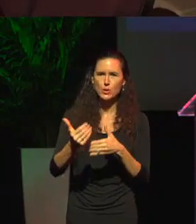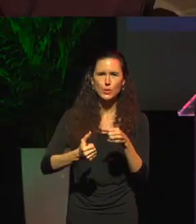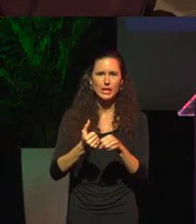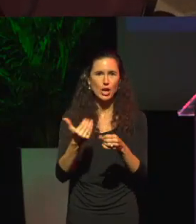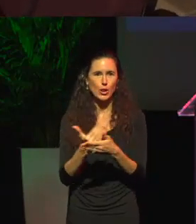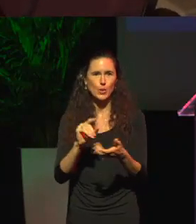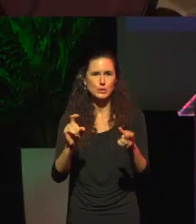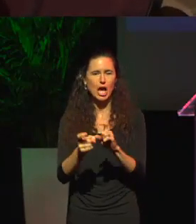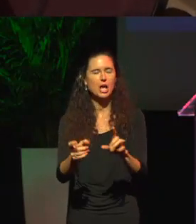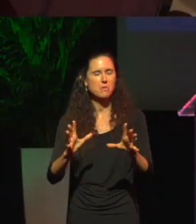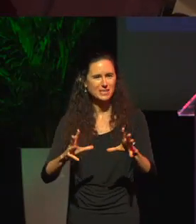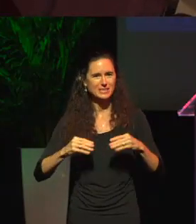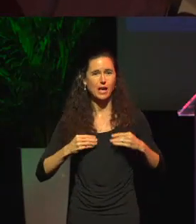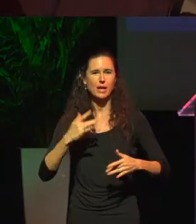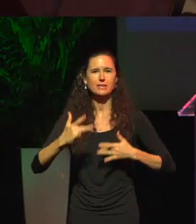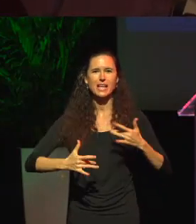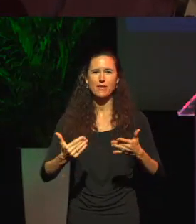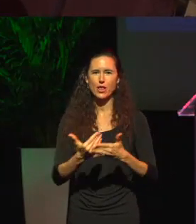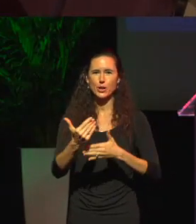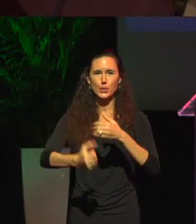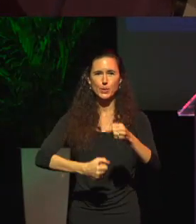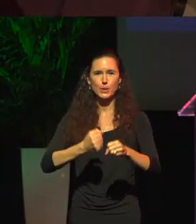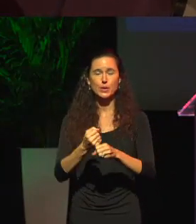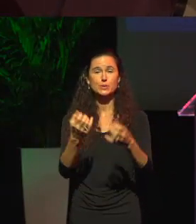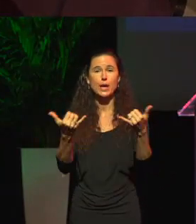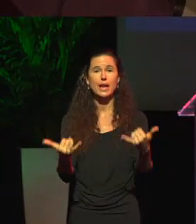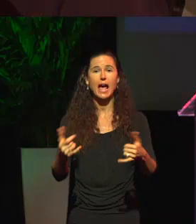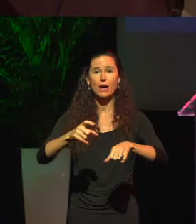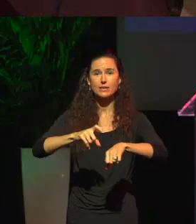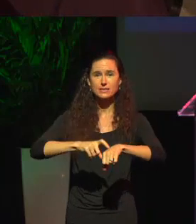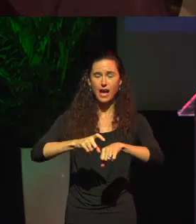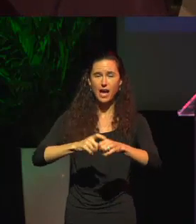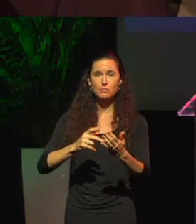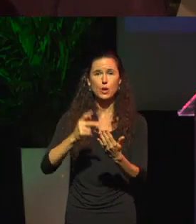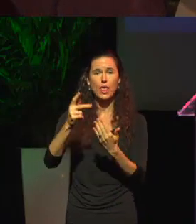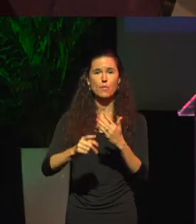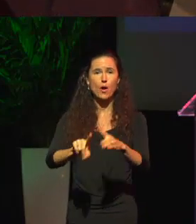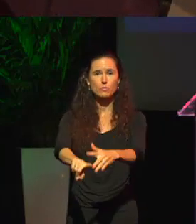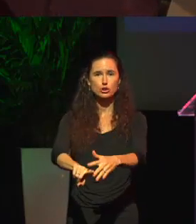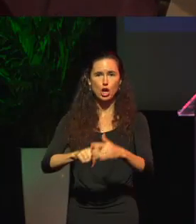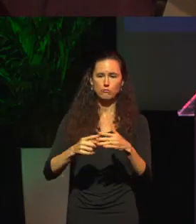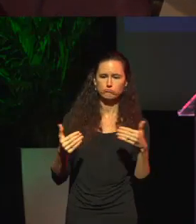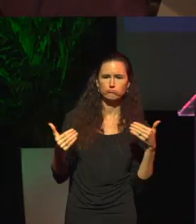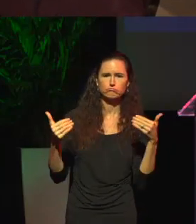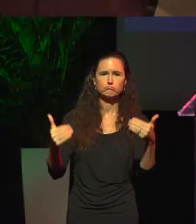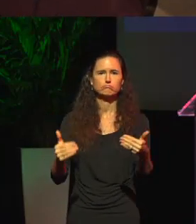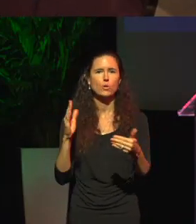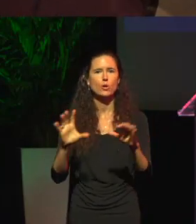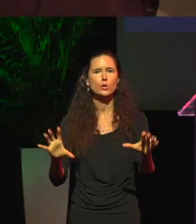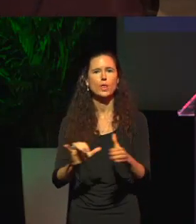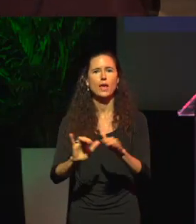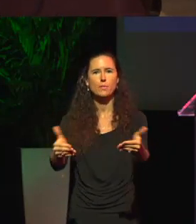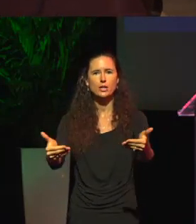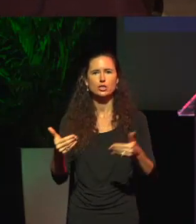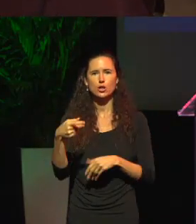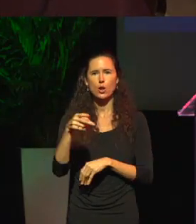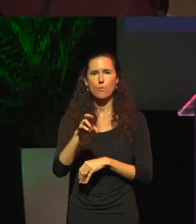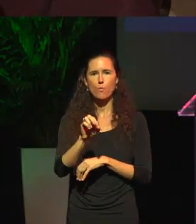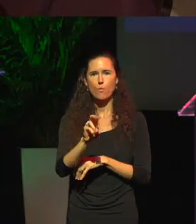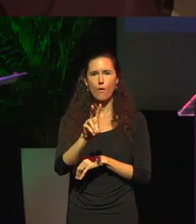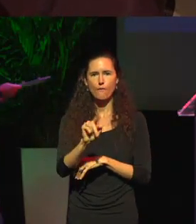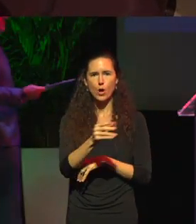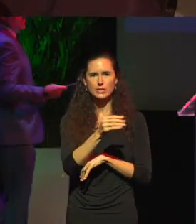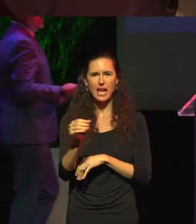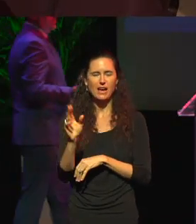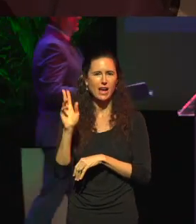excited for the new year. So now it's time to get the program started. And we'll do that by introducing the Provost and Vice President